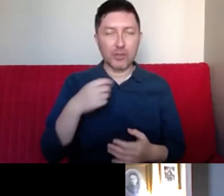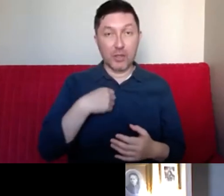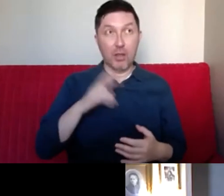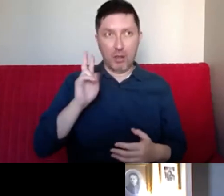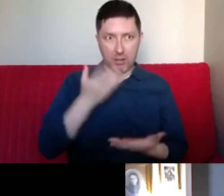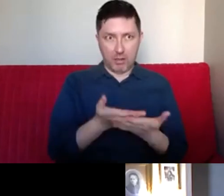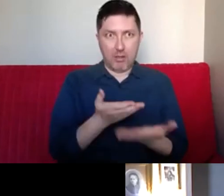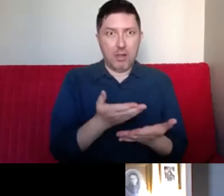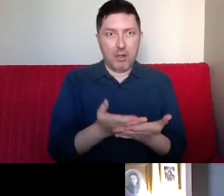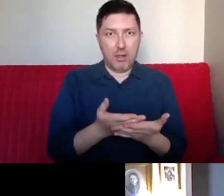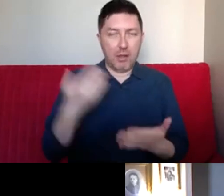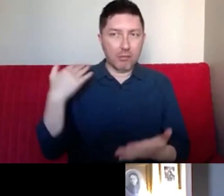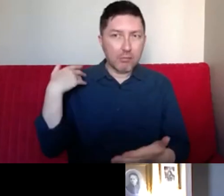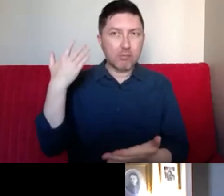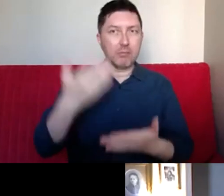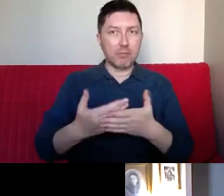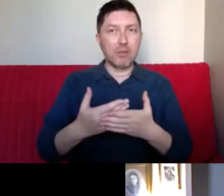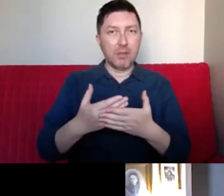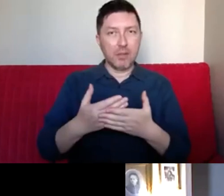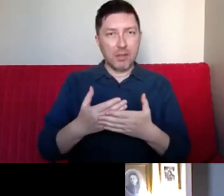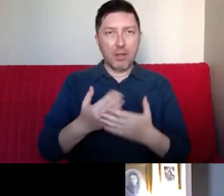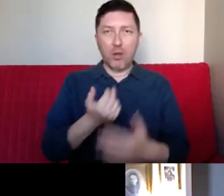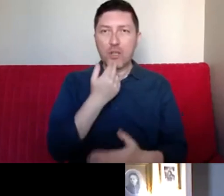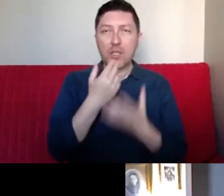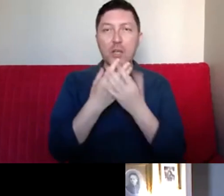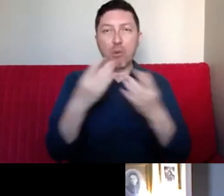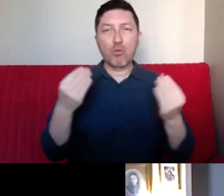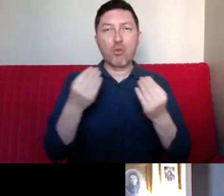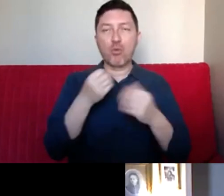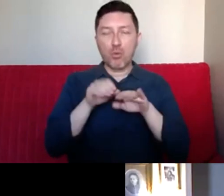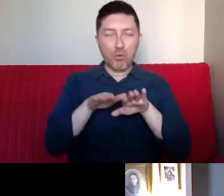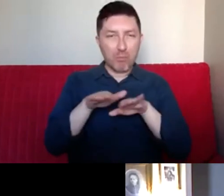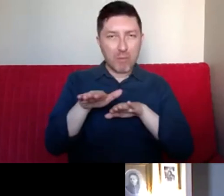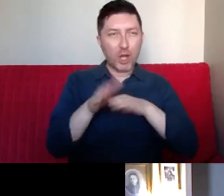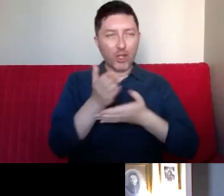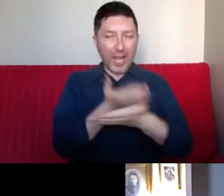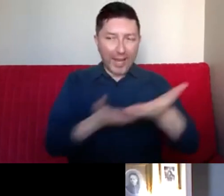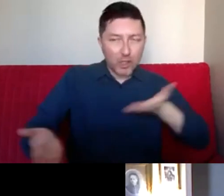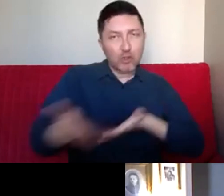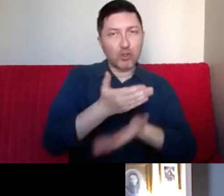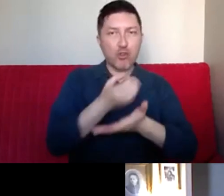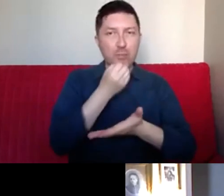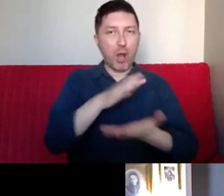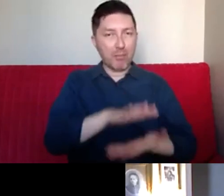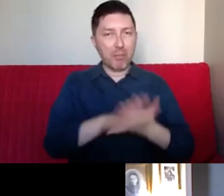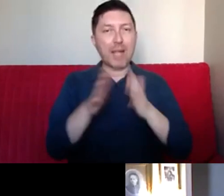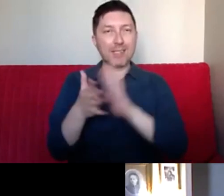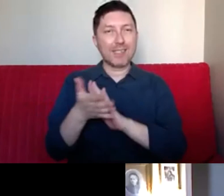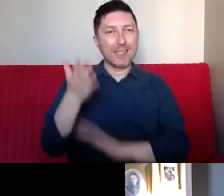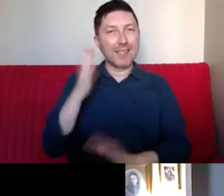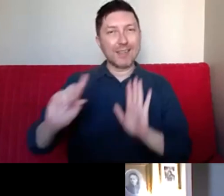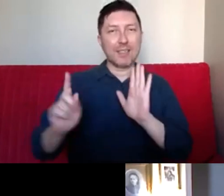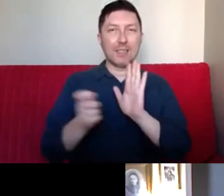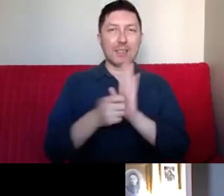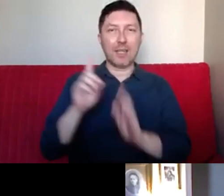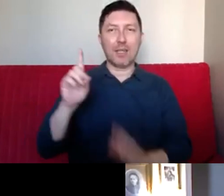Speak about and share together with the others about good practices. Thank you,